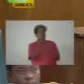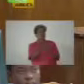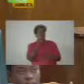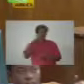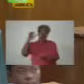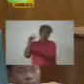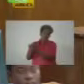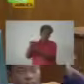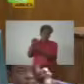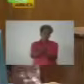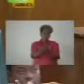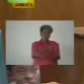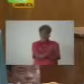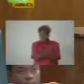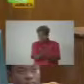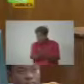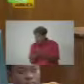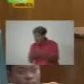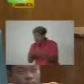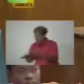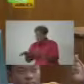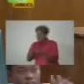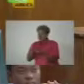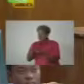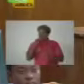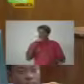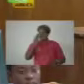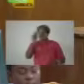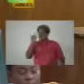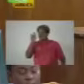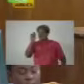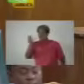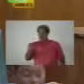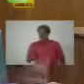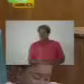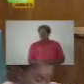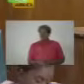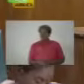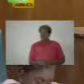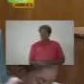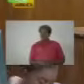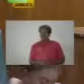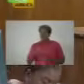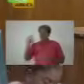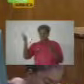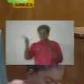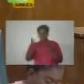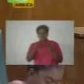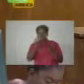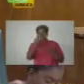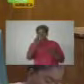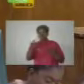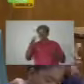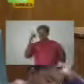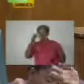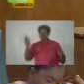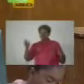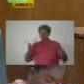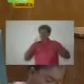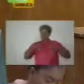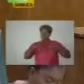those zones and go into those zones as the B zones. The third zones was for the big